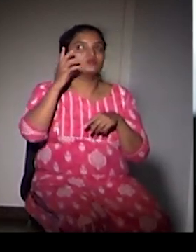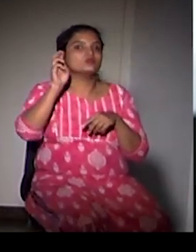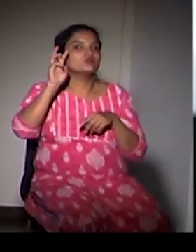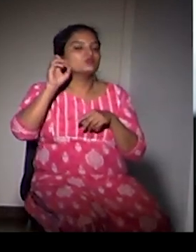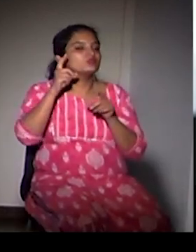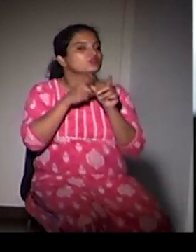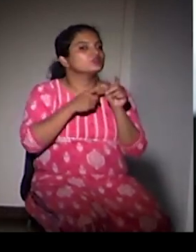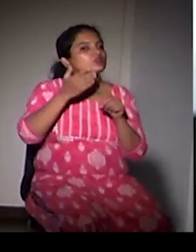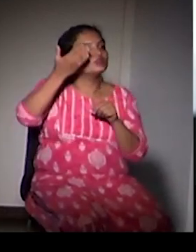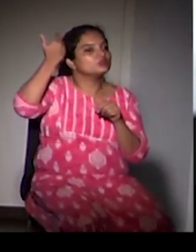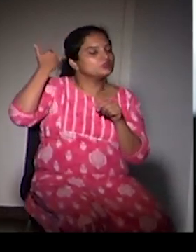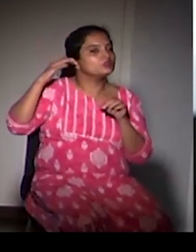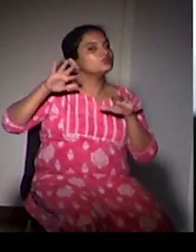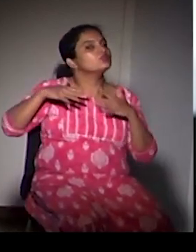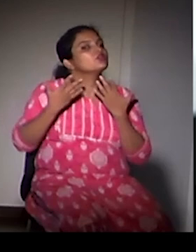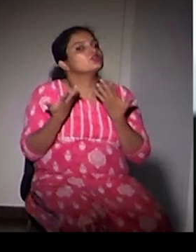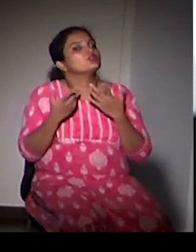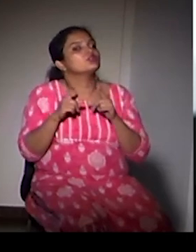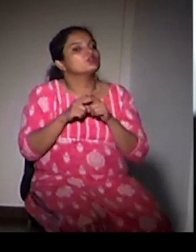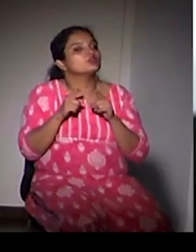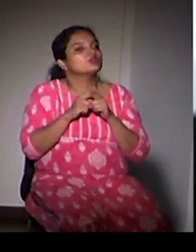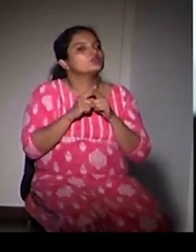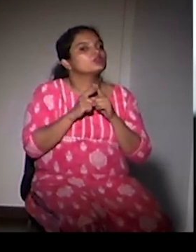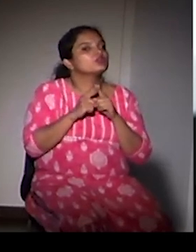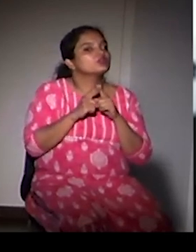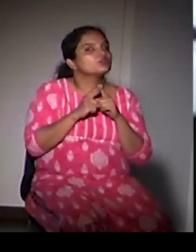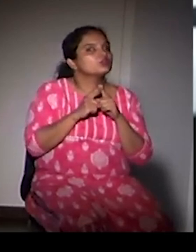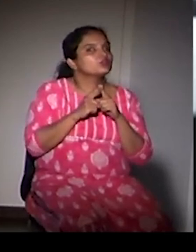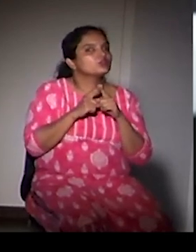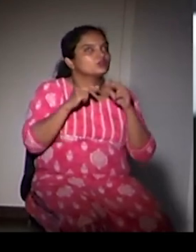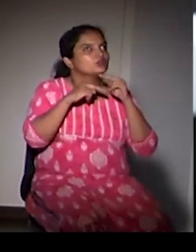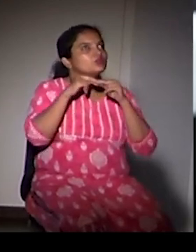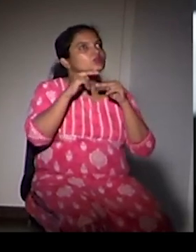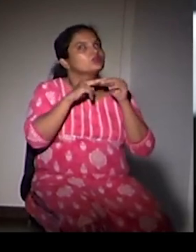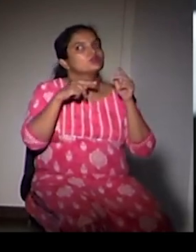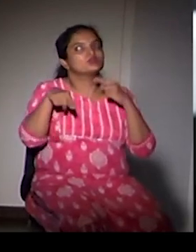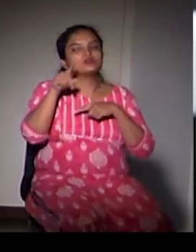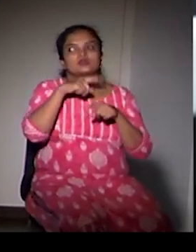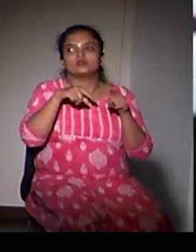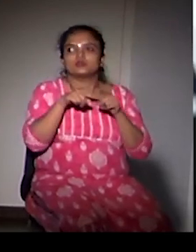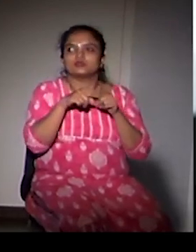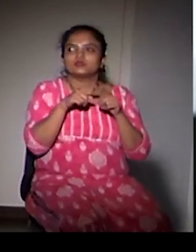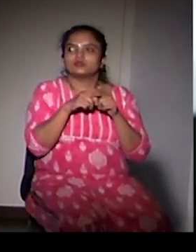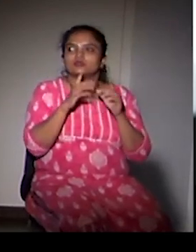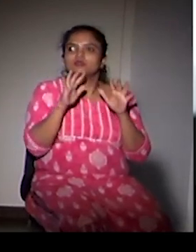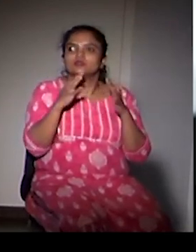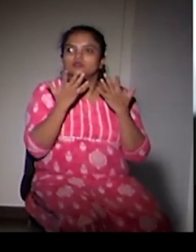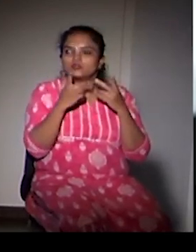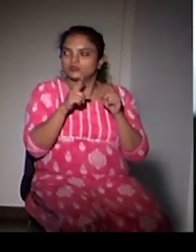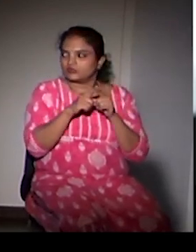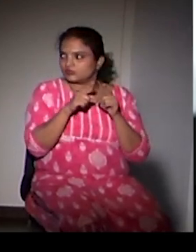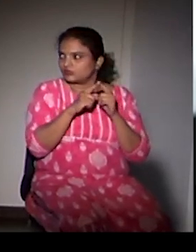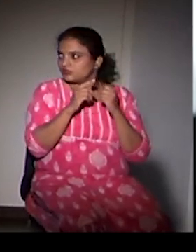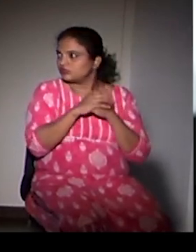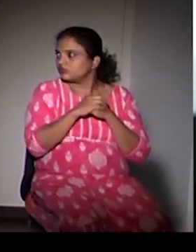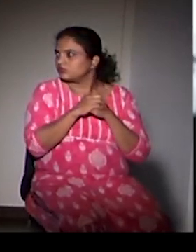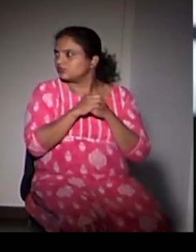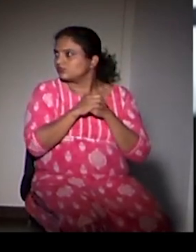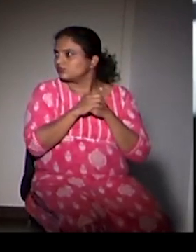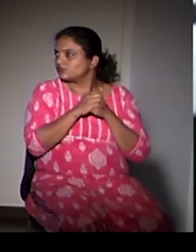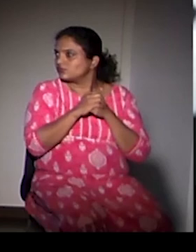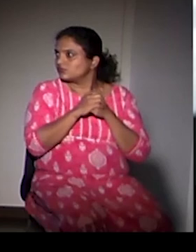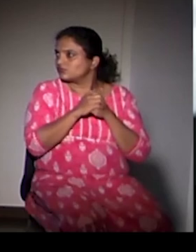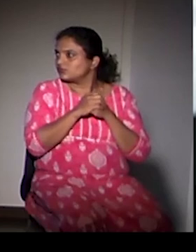see how greatly the buildings deteriorated in the more recent photograph on the left.